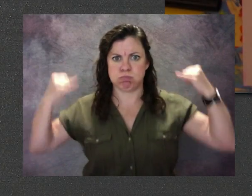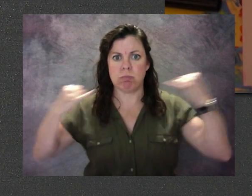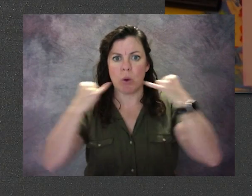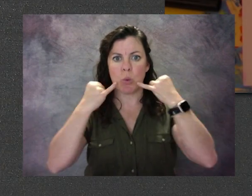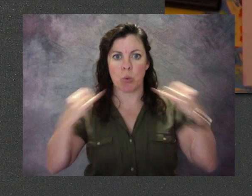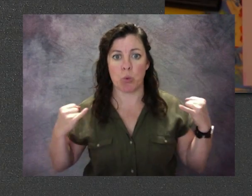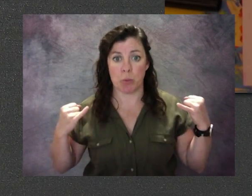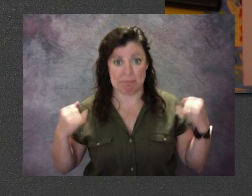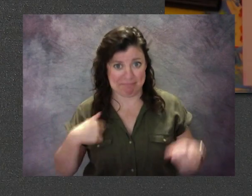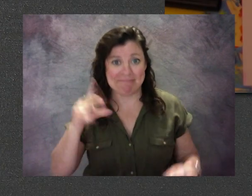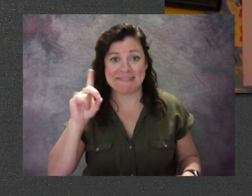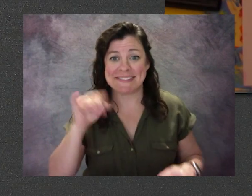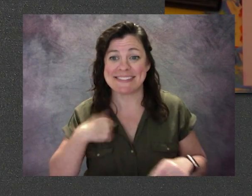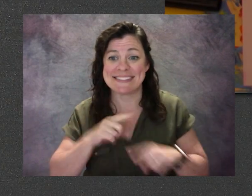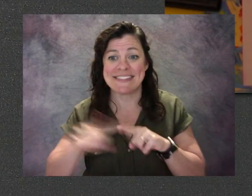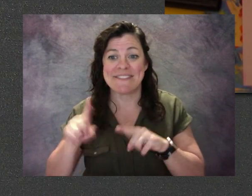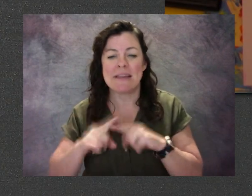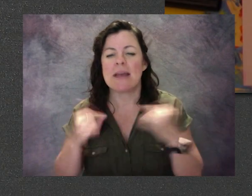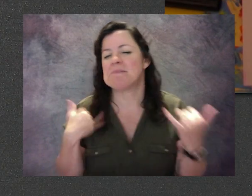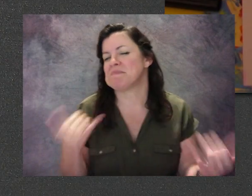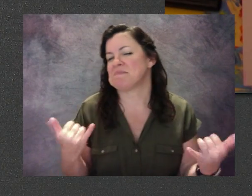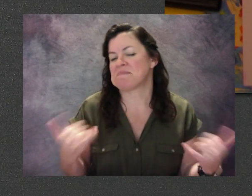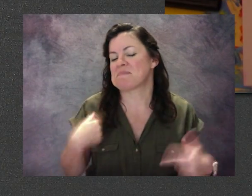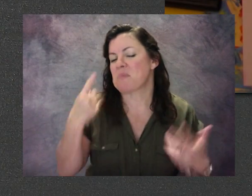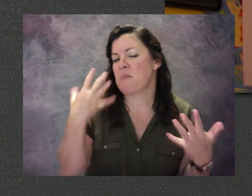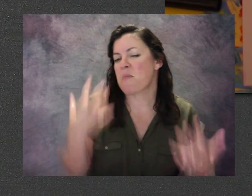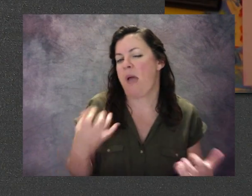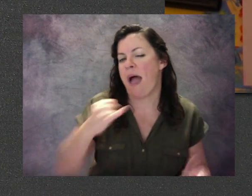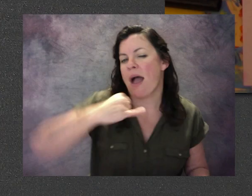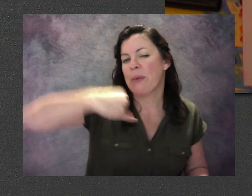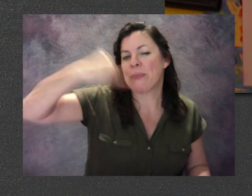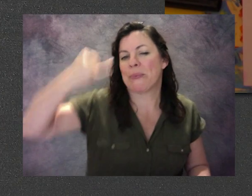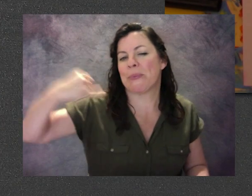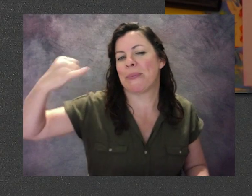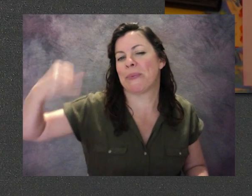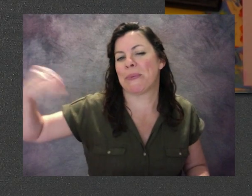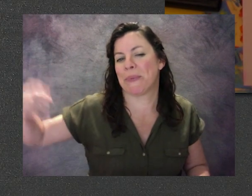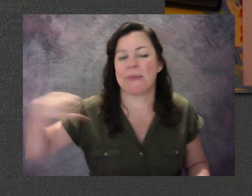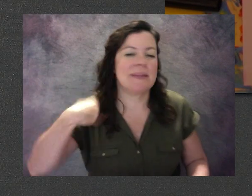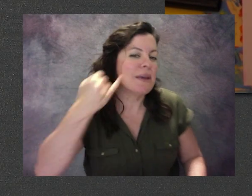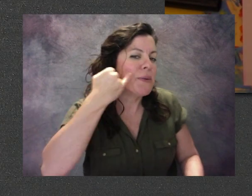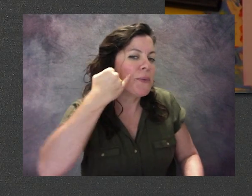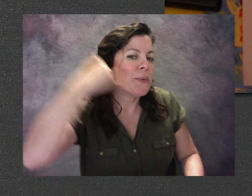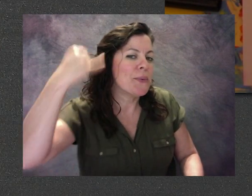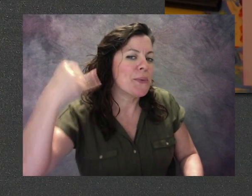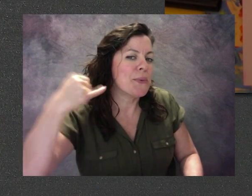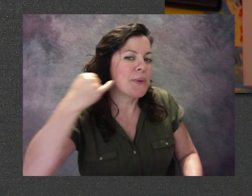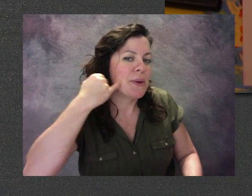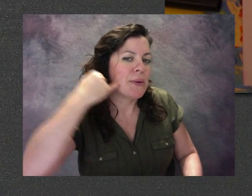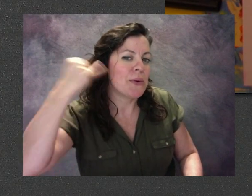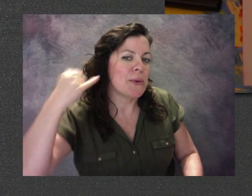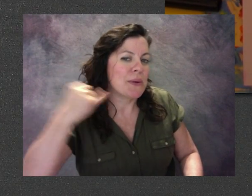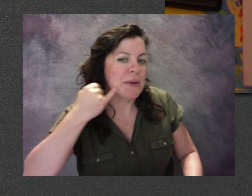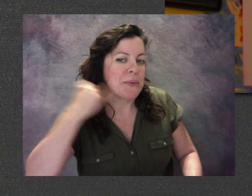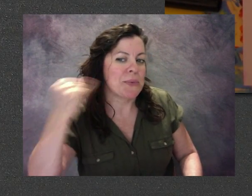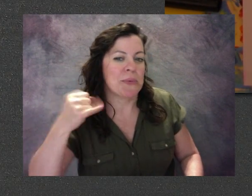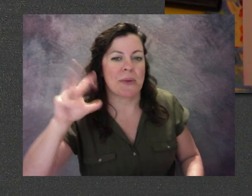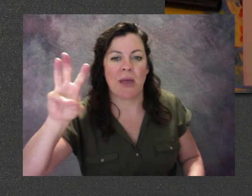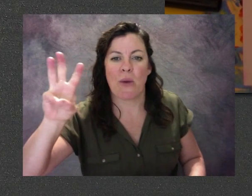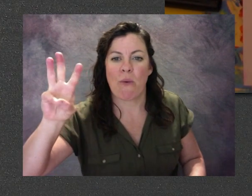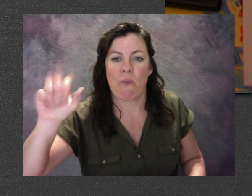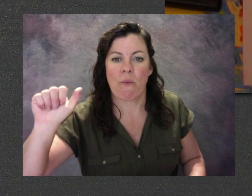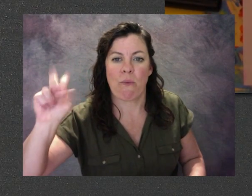I think I'm just going to do wavy lines on this one. So I'll start and go slowly. I'm going to go right off his face.